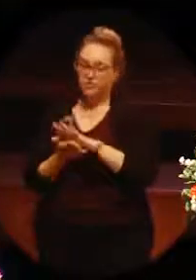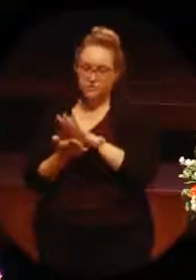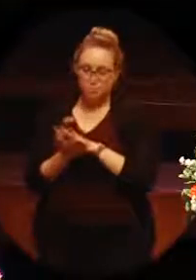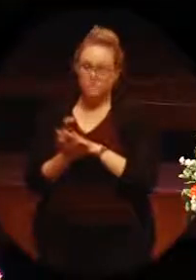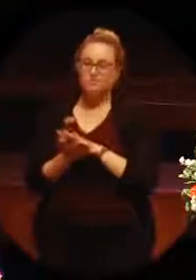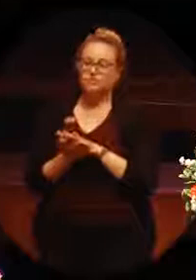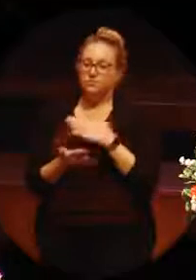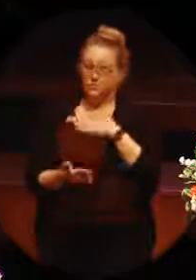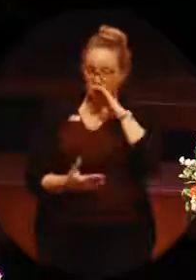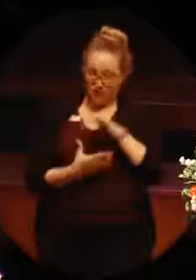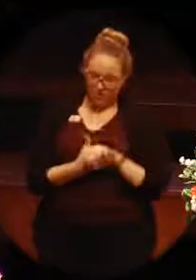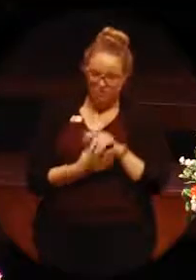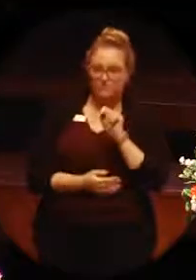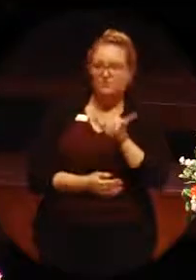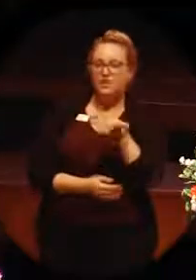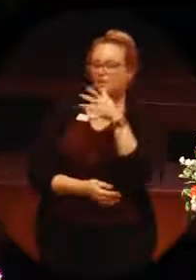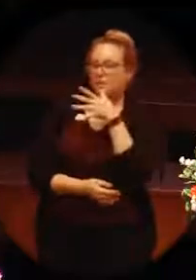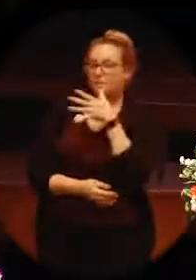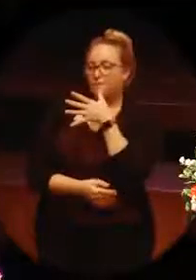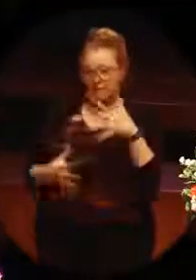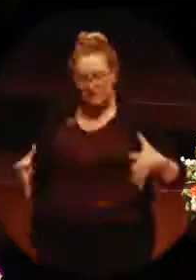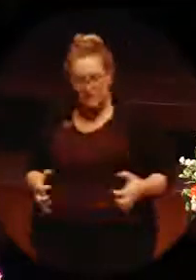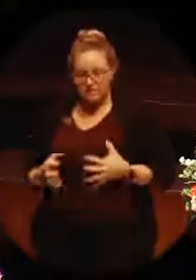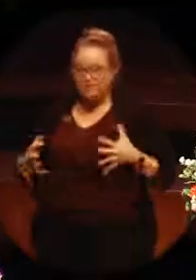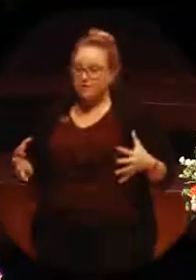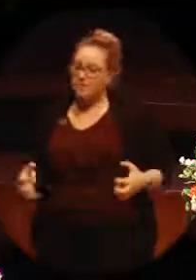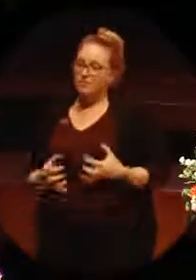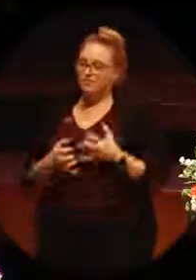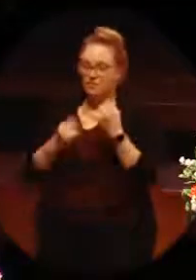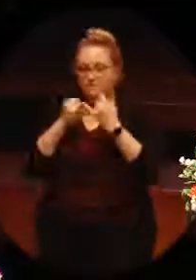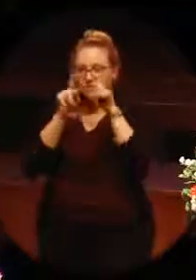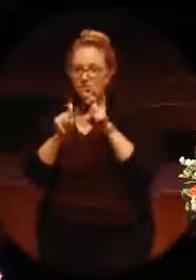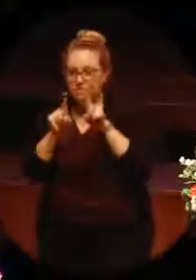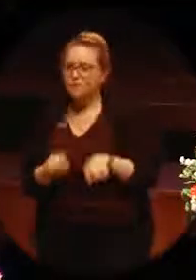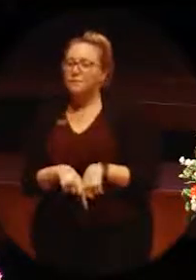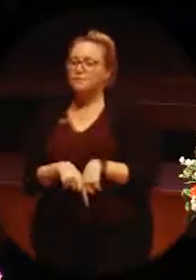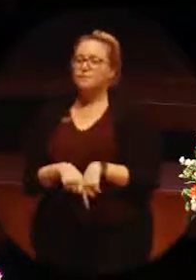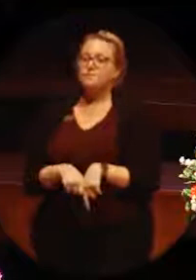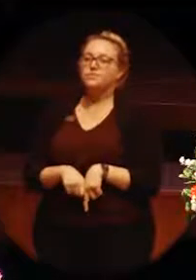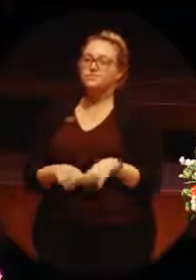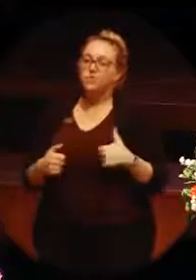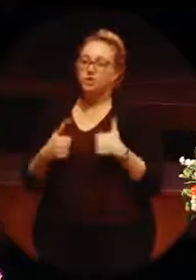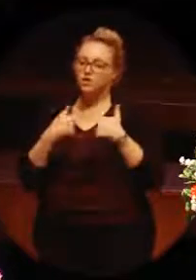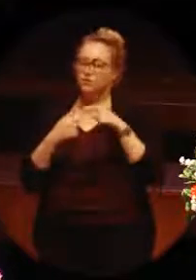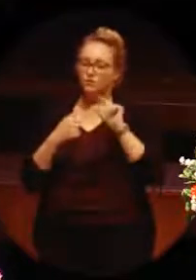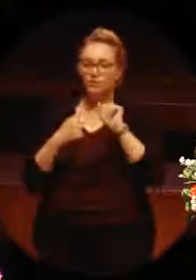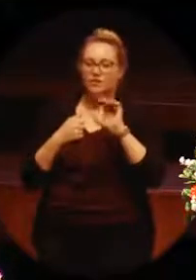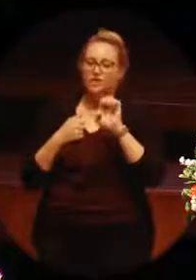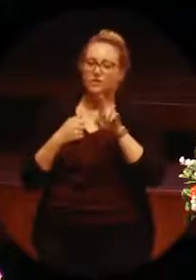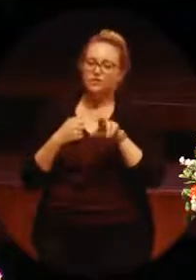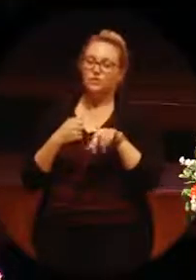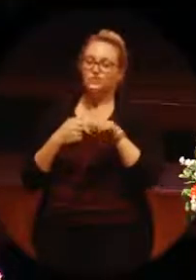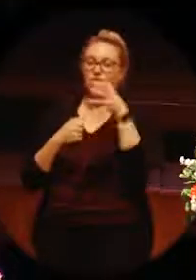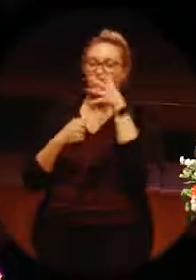school, my wife, Ty's mom, was in labor during final exams. We lived on 20 acres on a farm